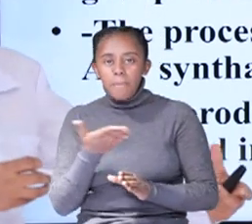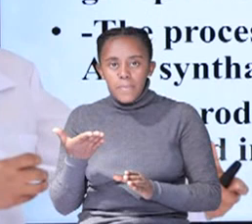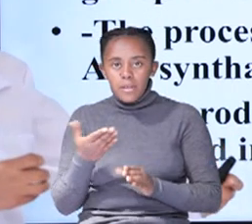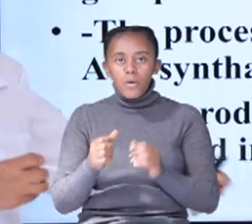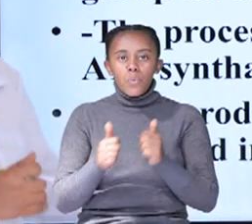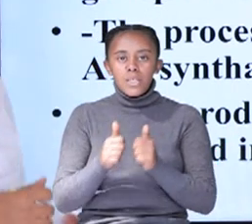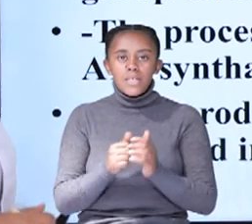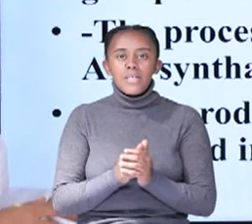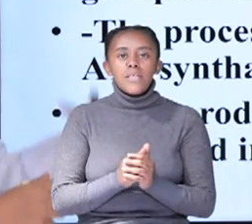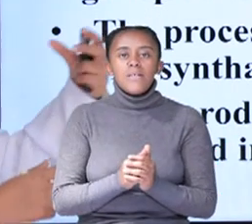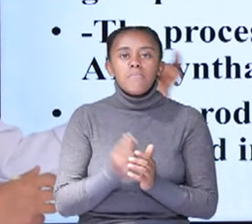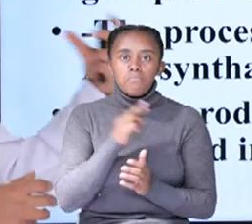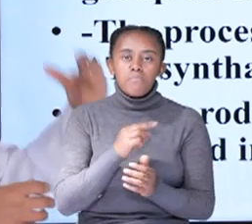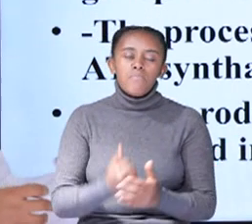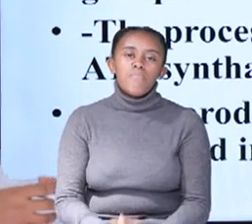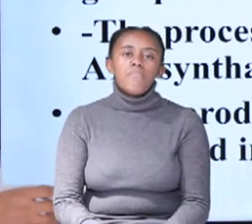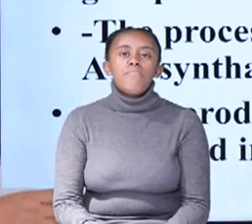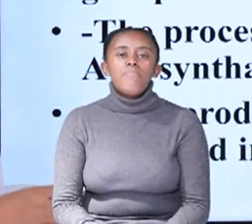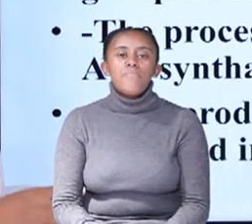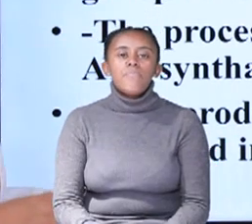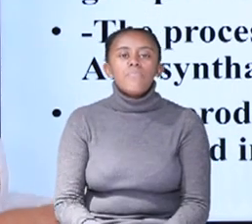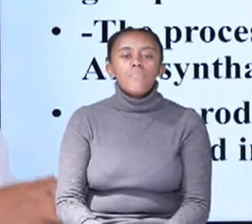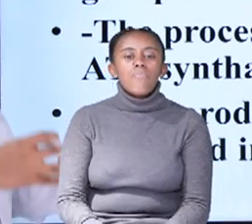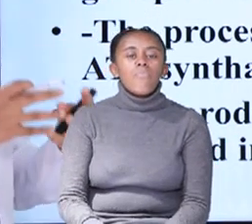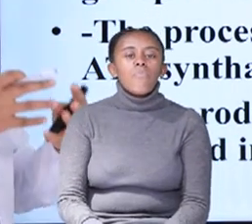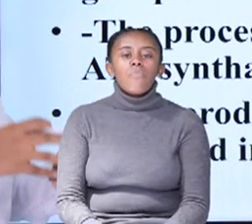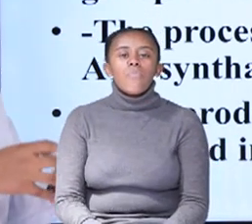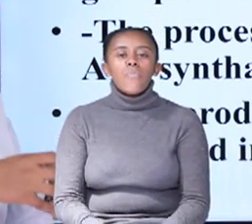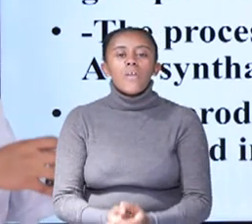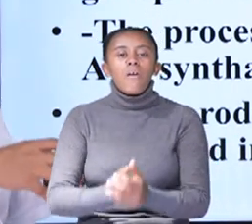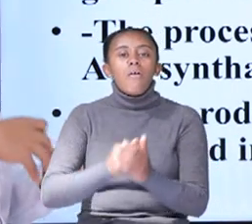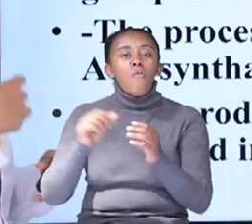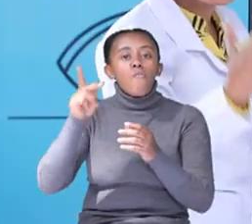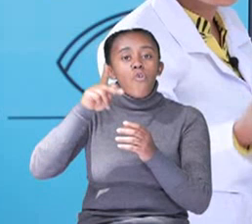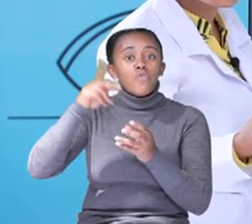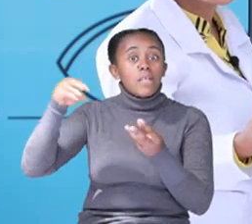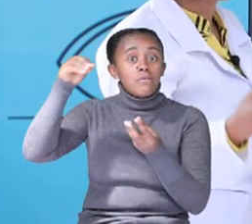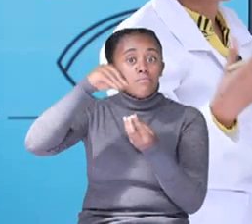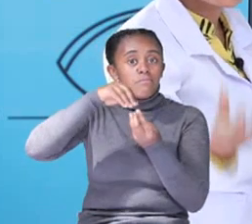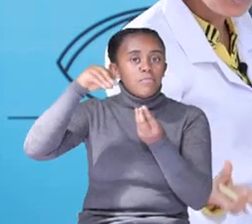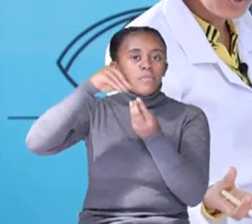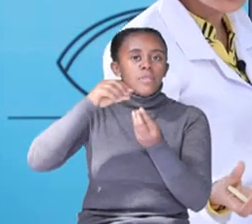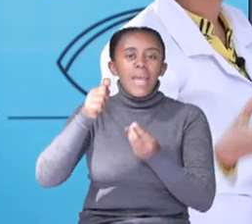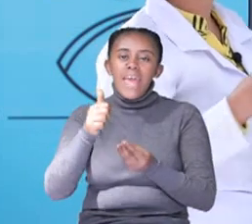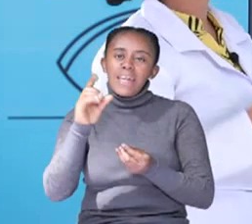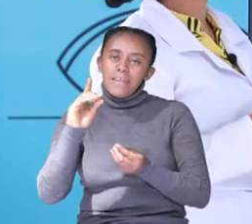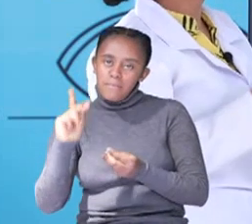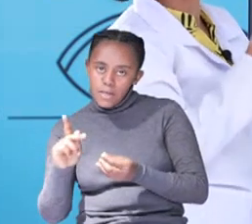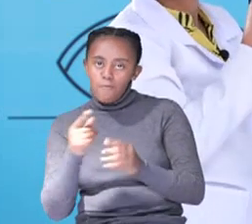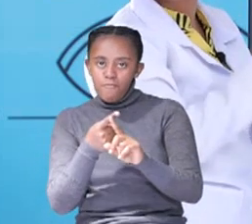with substrates. Therefore, in substrate level phosphorylation, phosphate will be added to